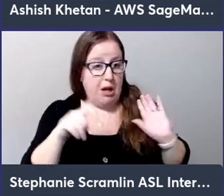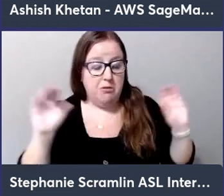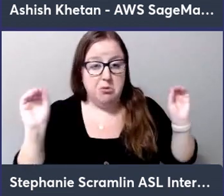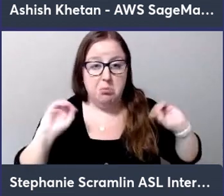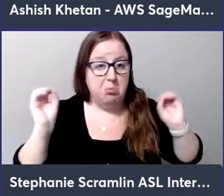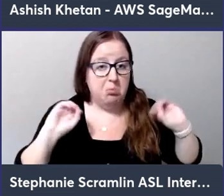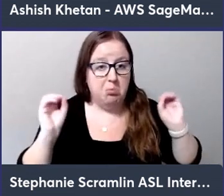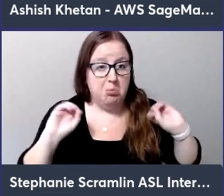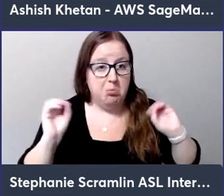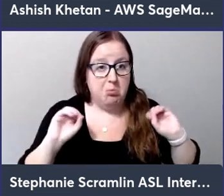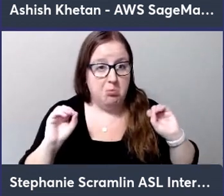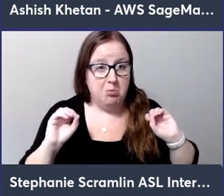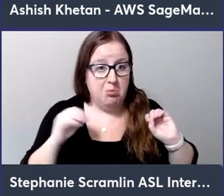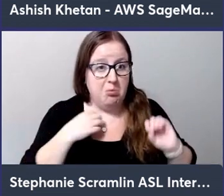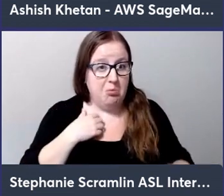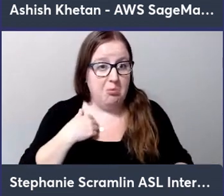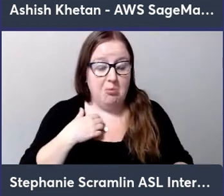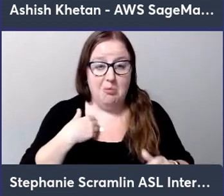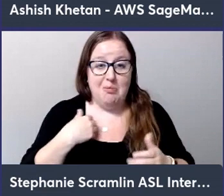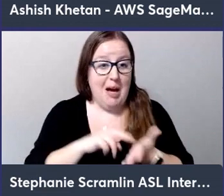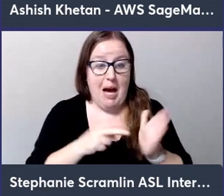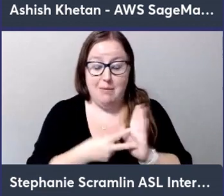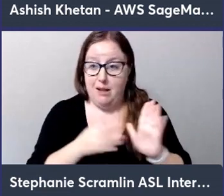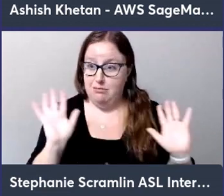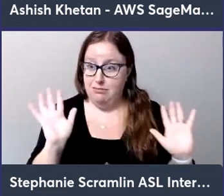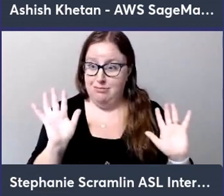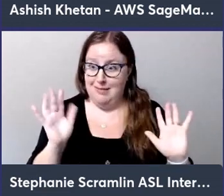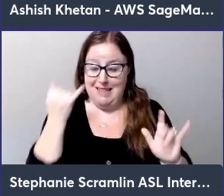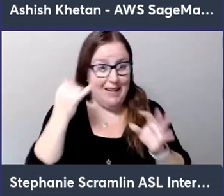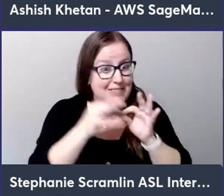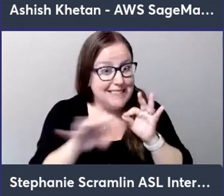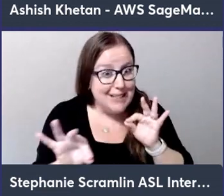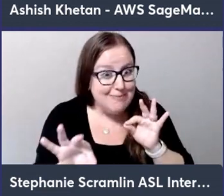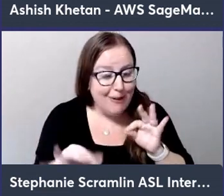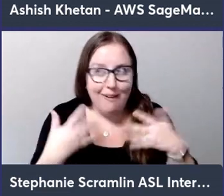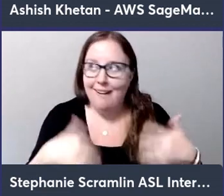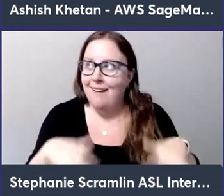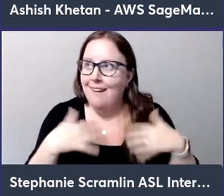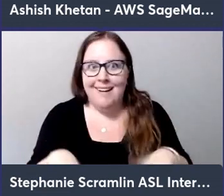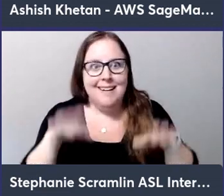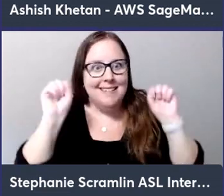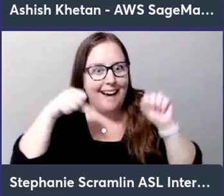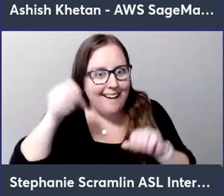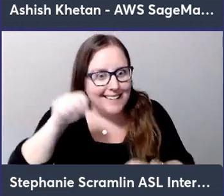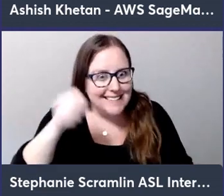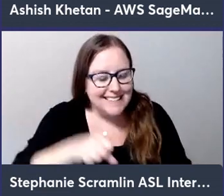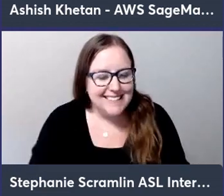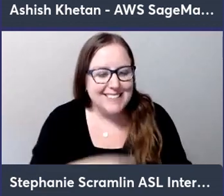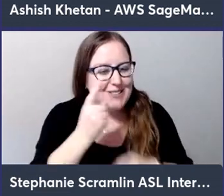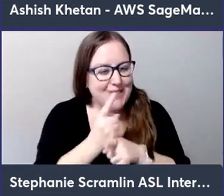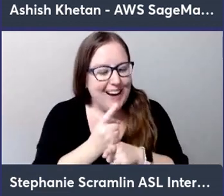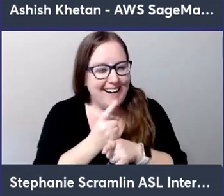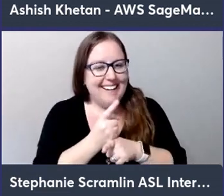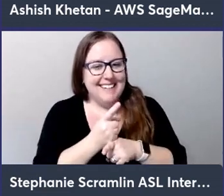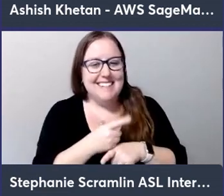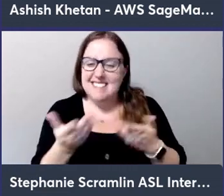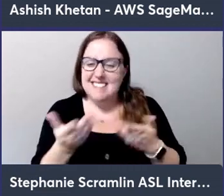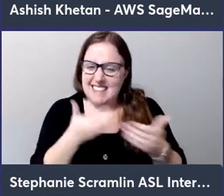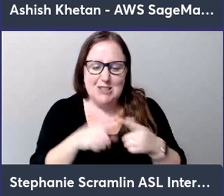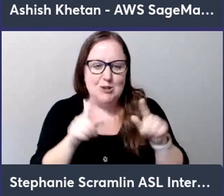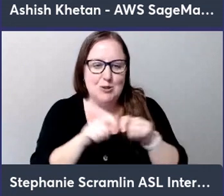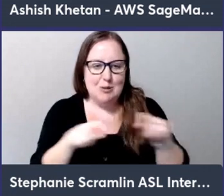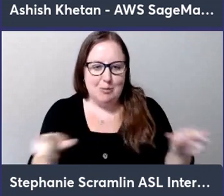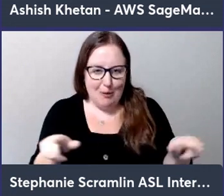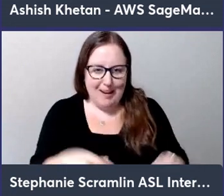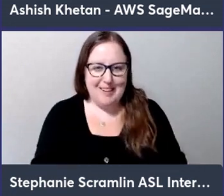Did I just hear say something like that? I mean, anything that's simple is like, wow. Let me just click the deploy button. Actually, it will. Wow.